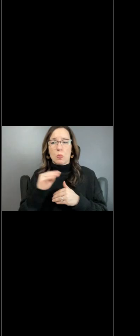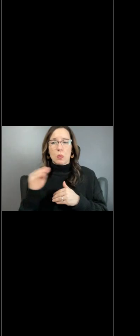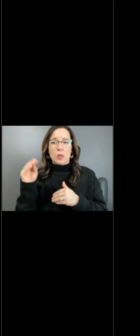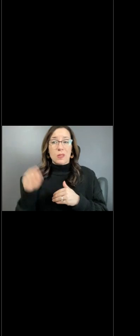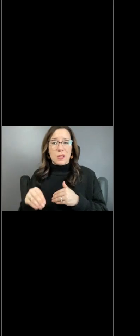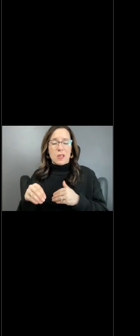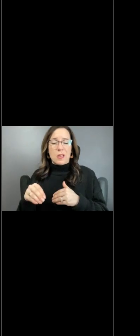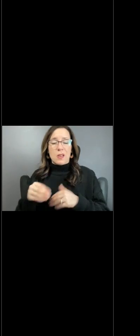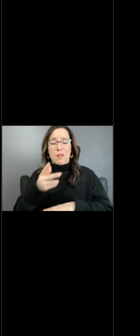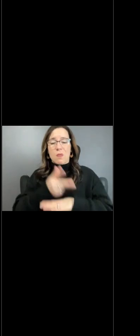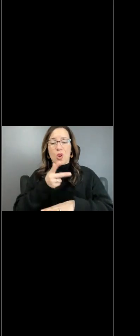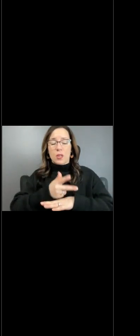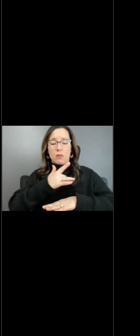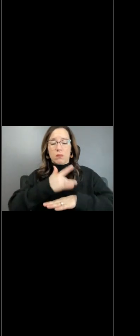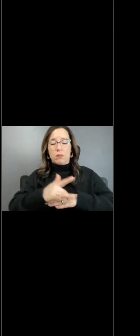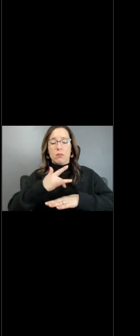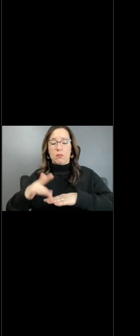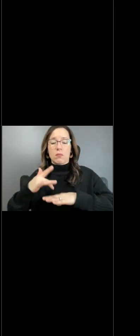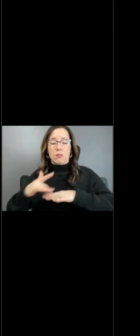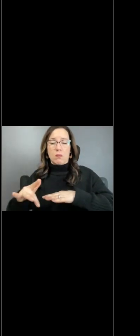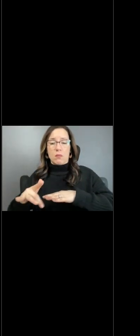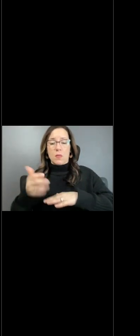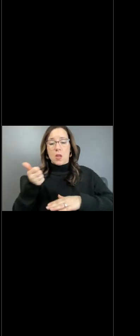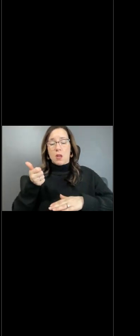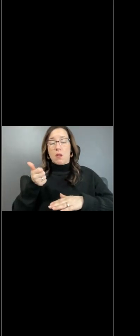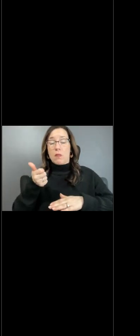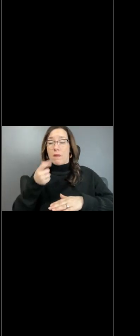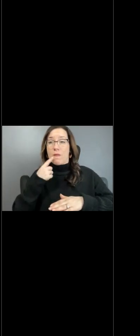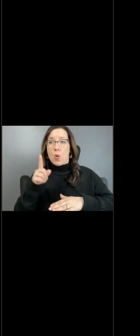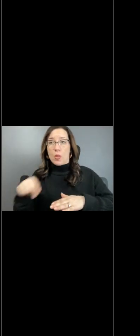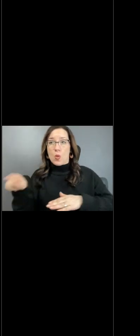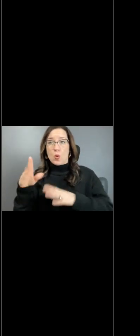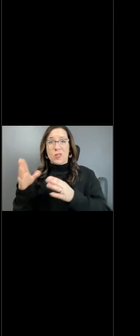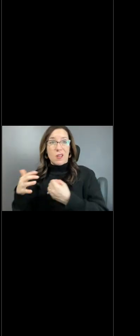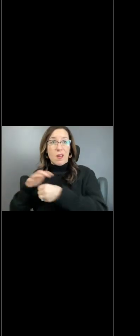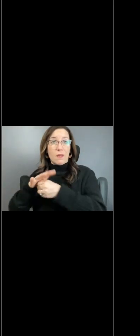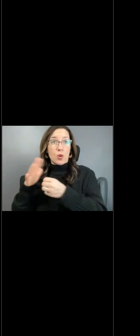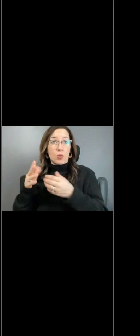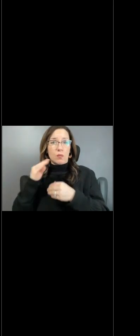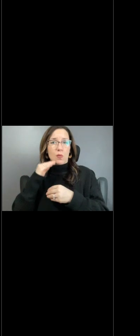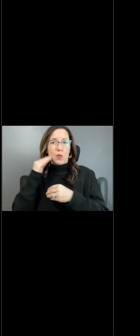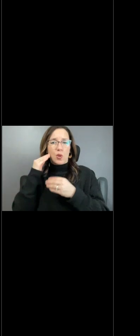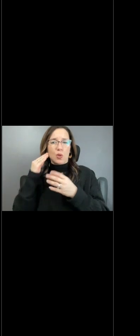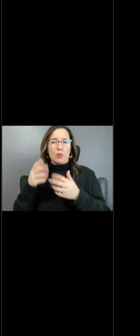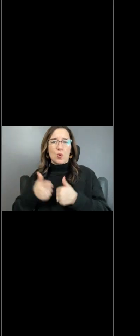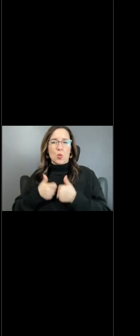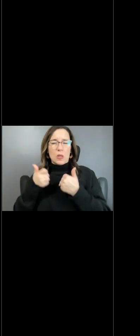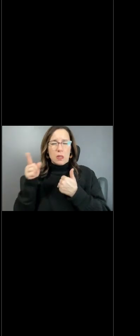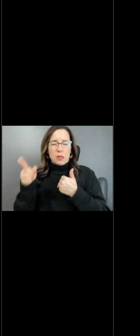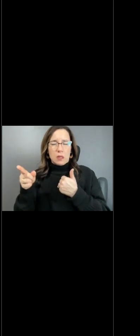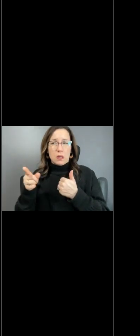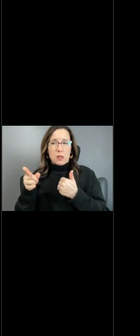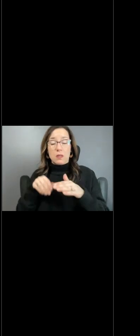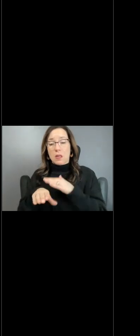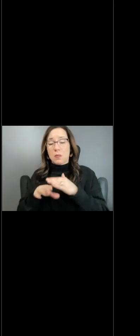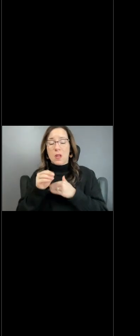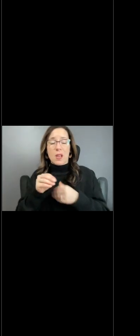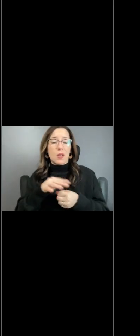parking spaces serving covered dwelling units be made accessible and